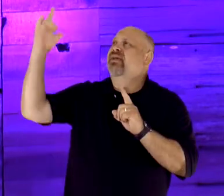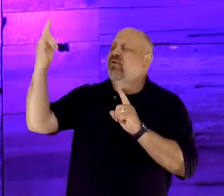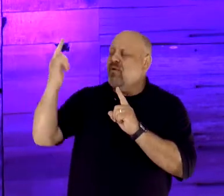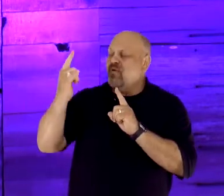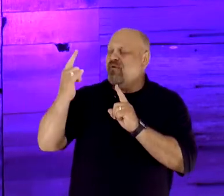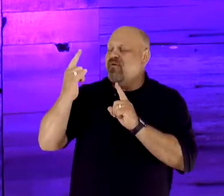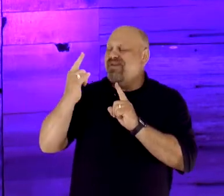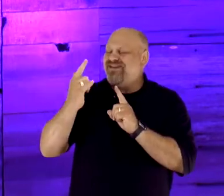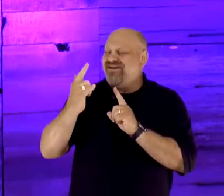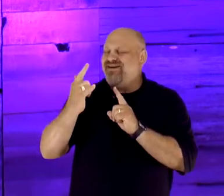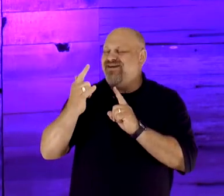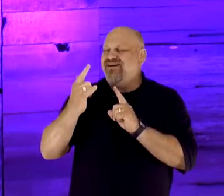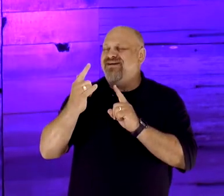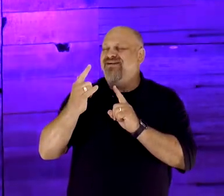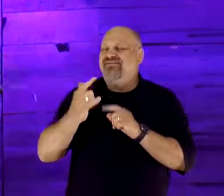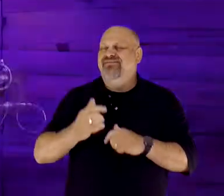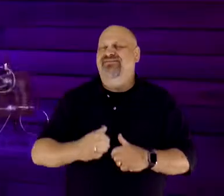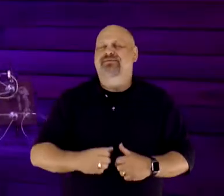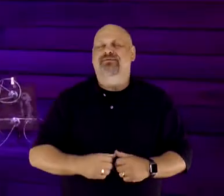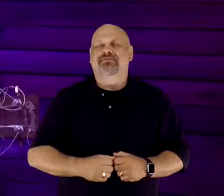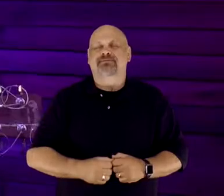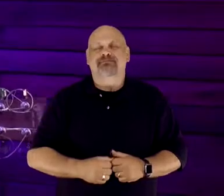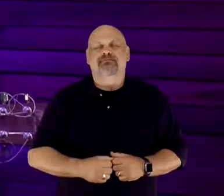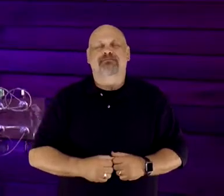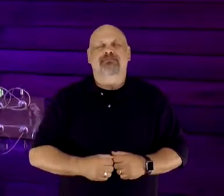stand in your love.